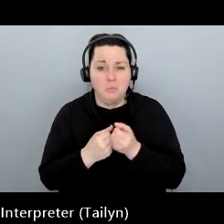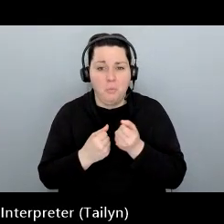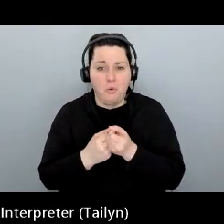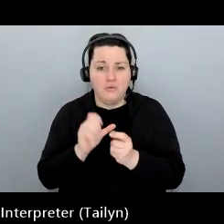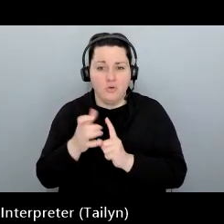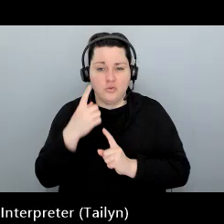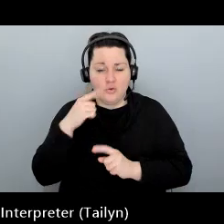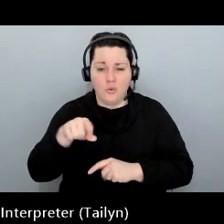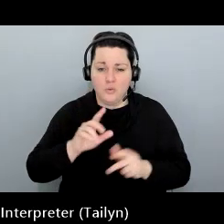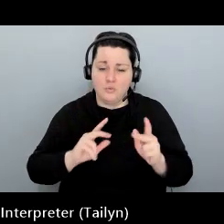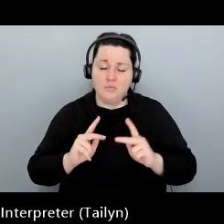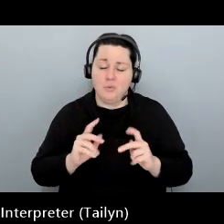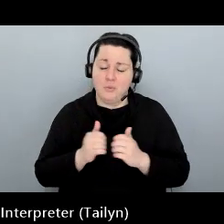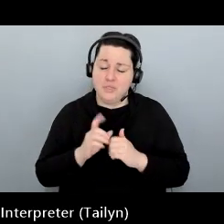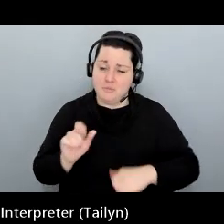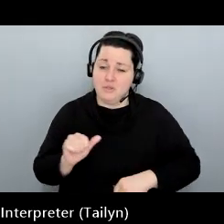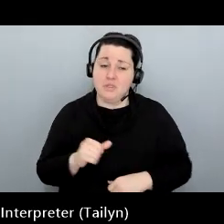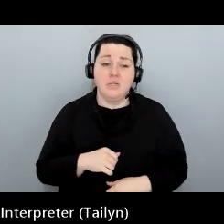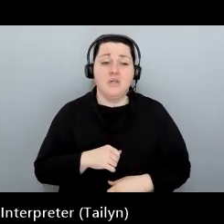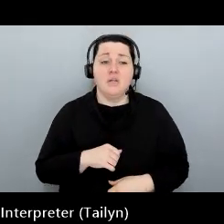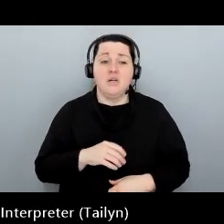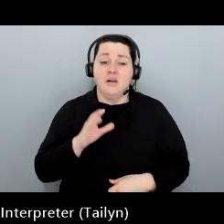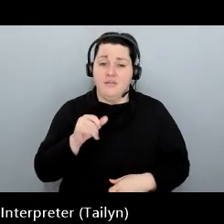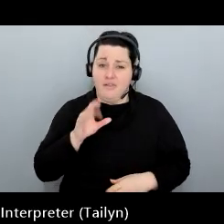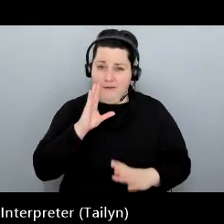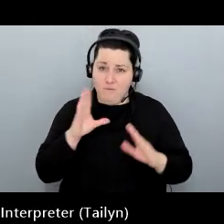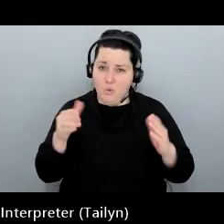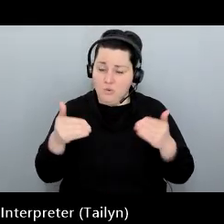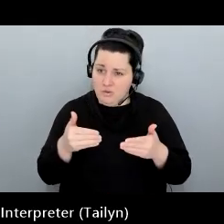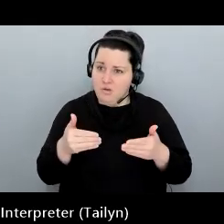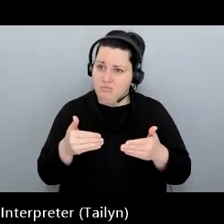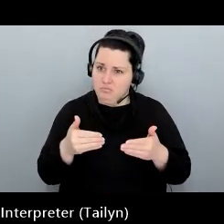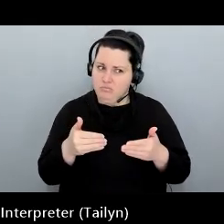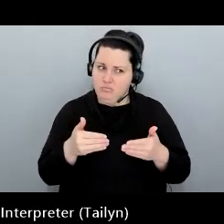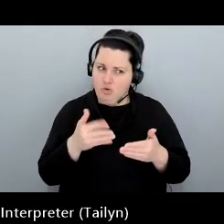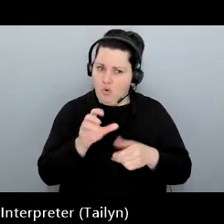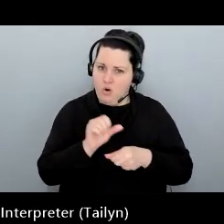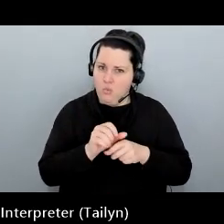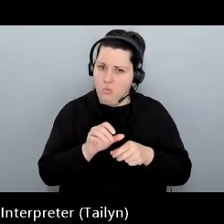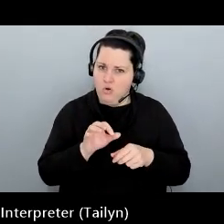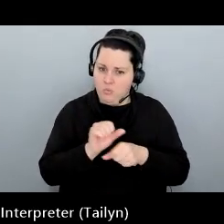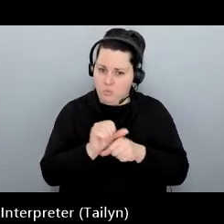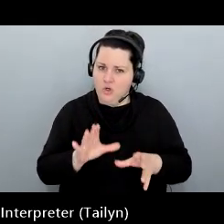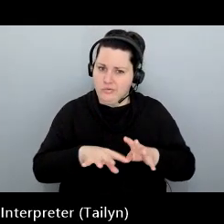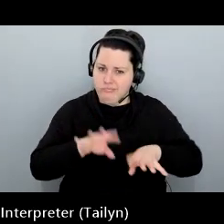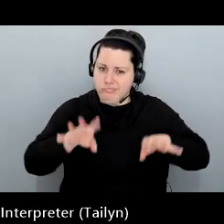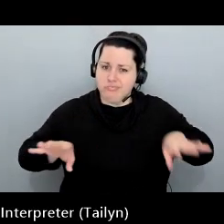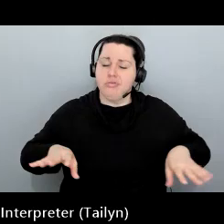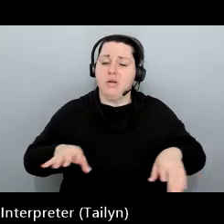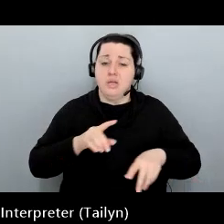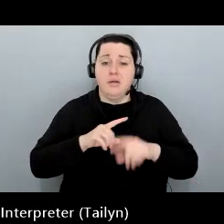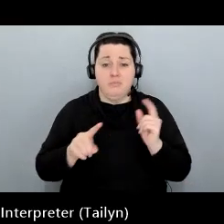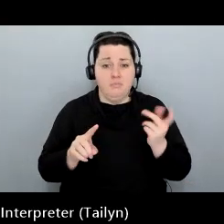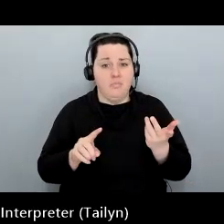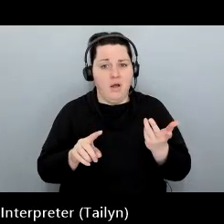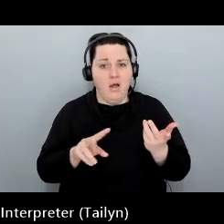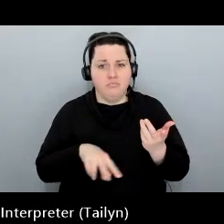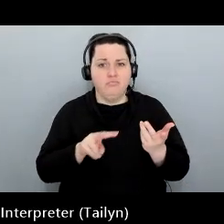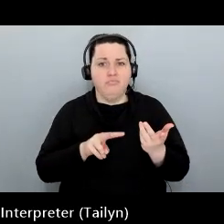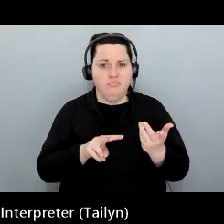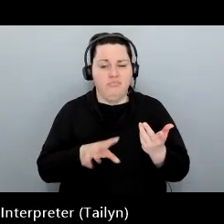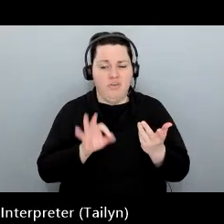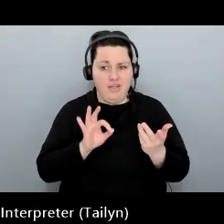training focuses on, diversifying your workforce while unlocking the potential of qualified individuals with disabilities.